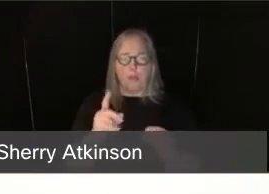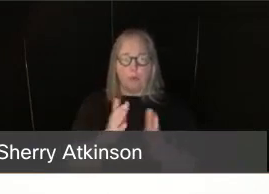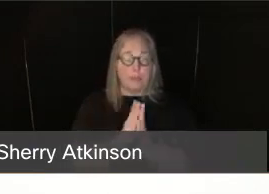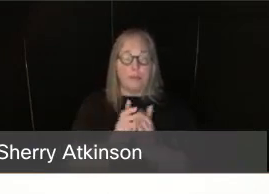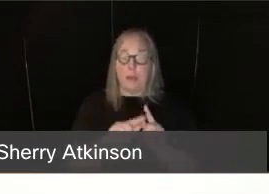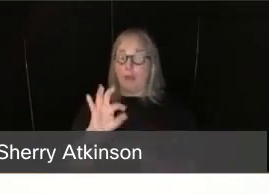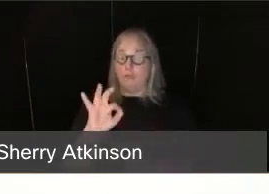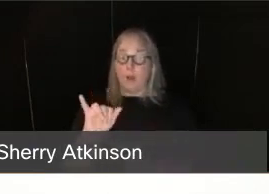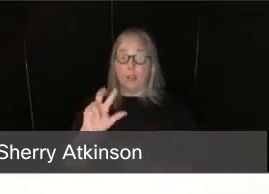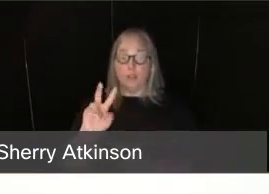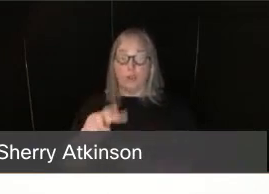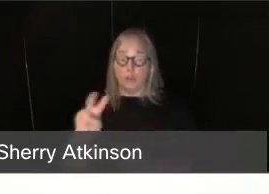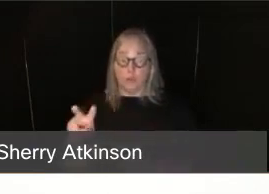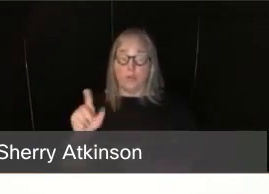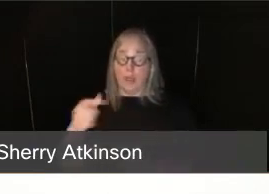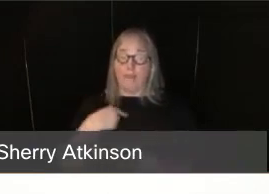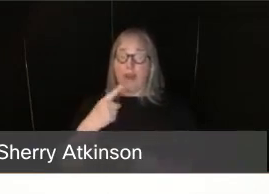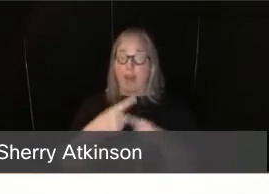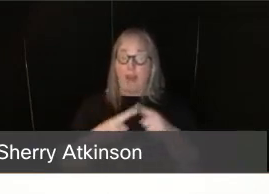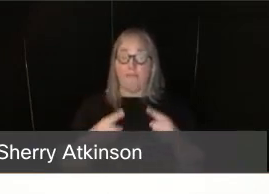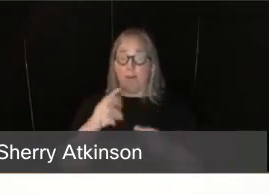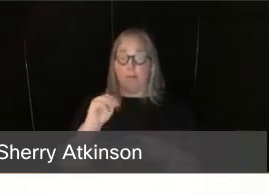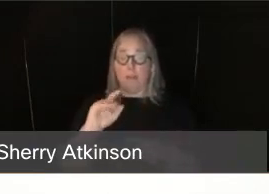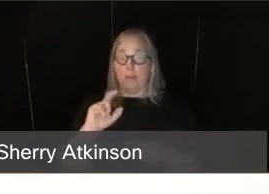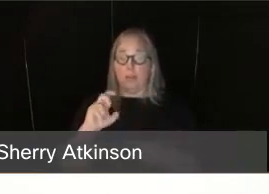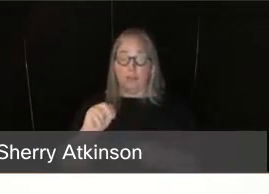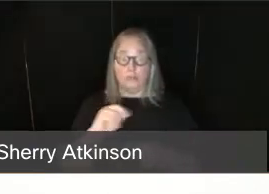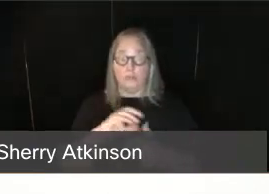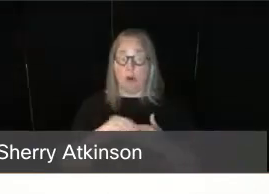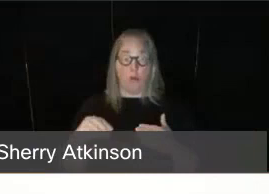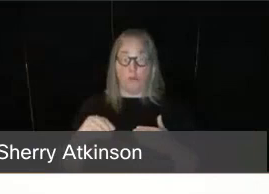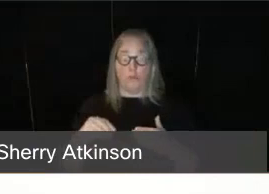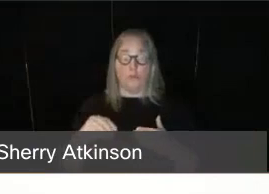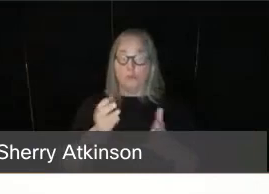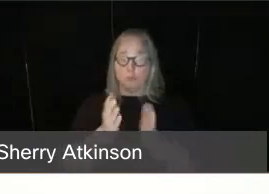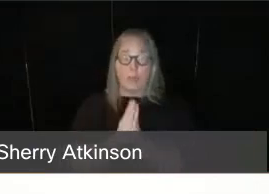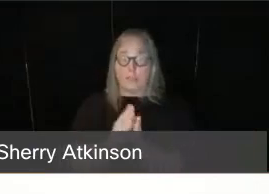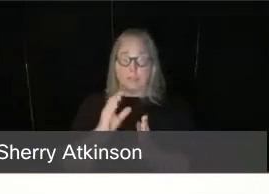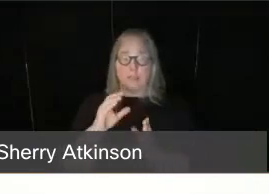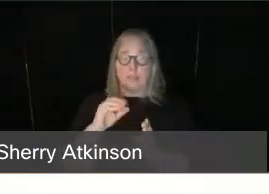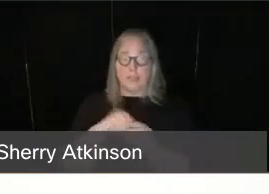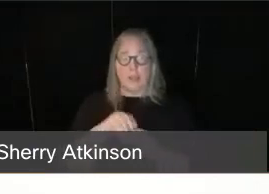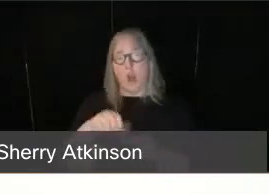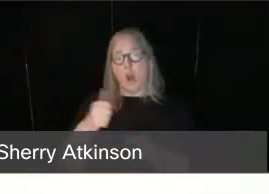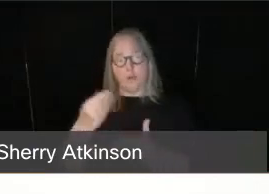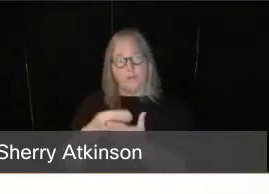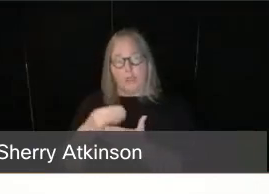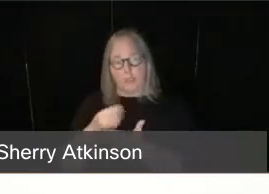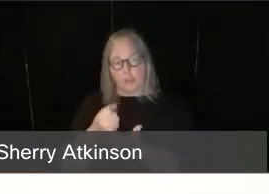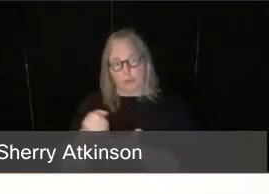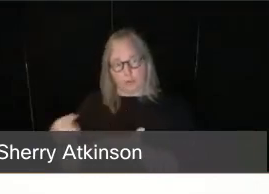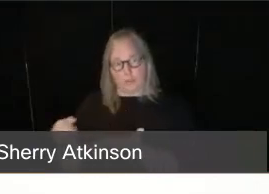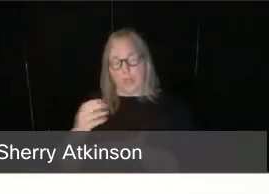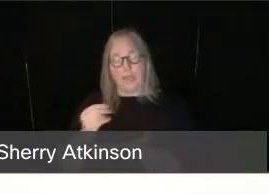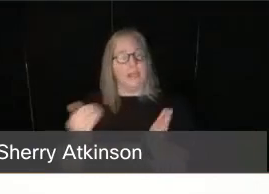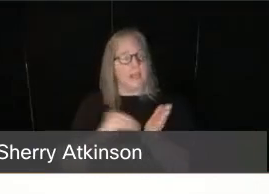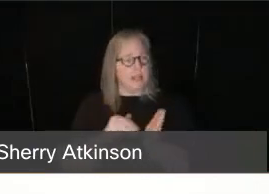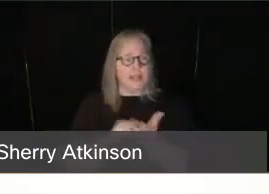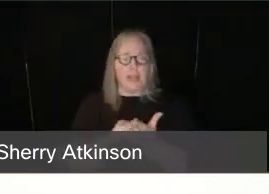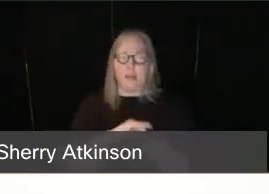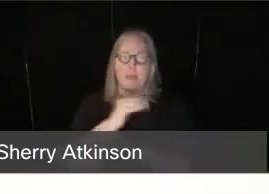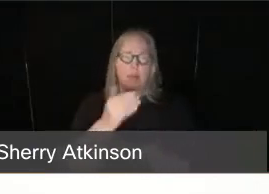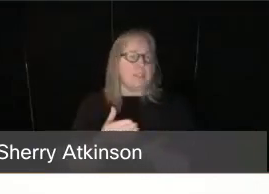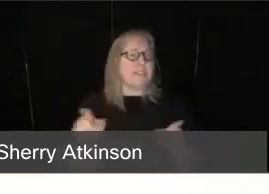a $500,000 requests and other funding sources. And again, that amount is the same as what